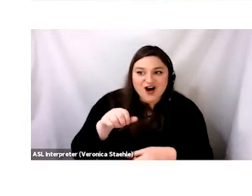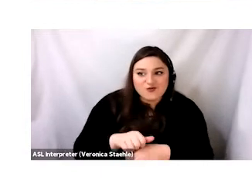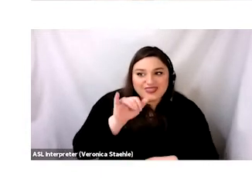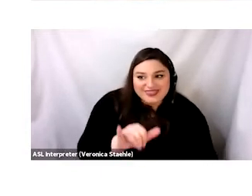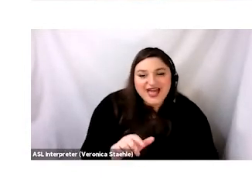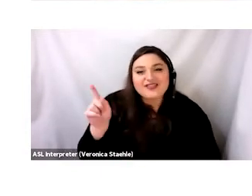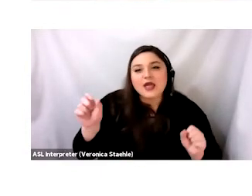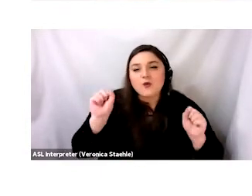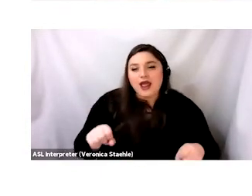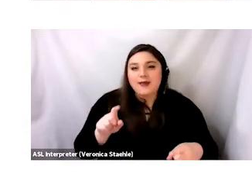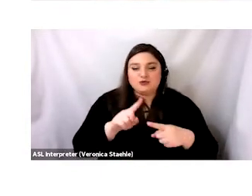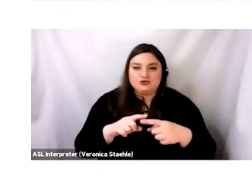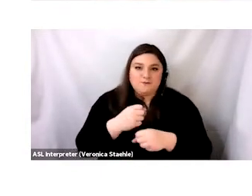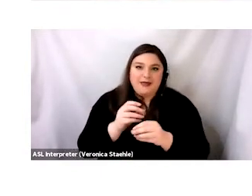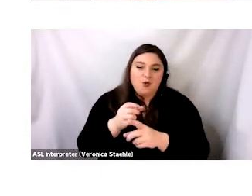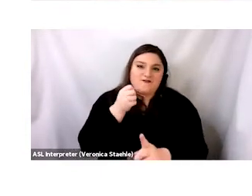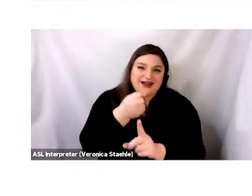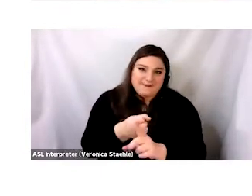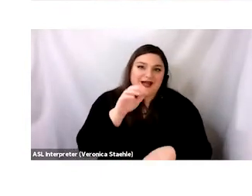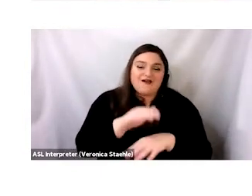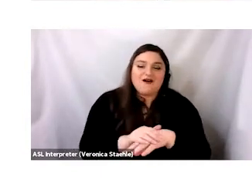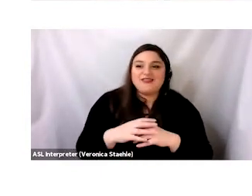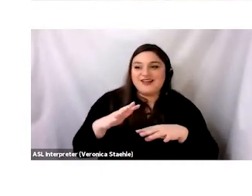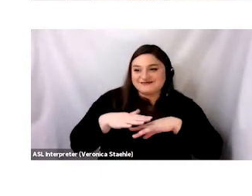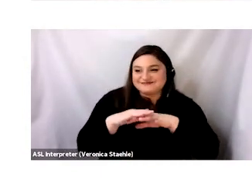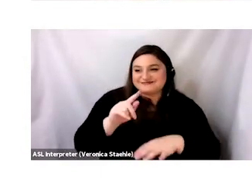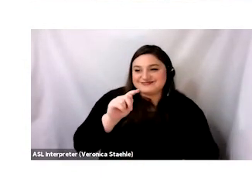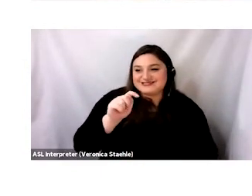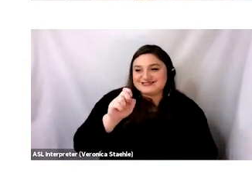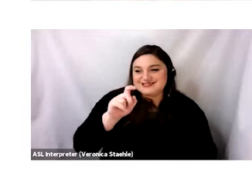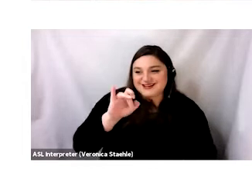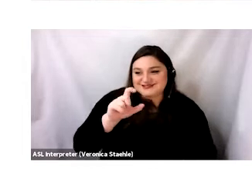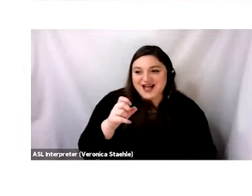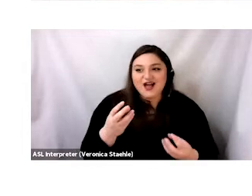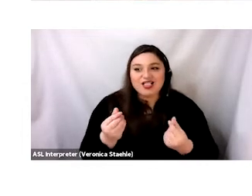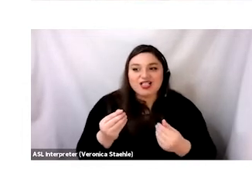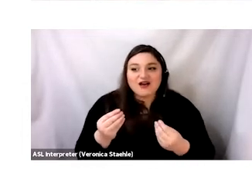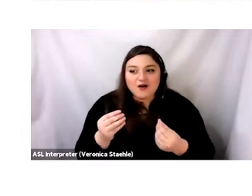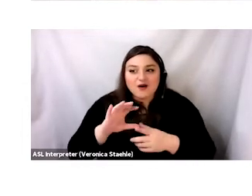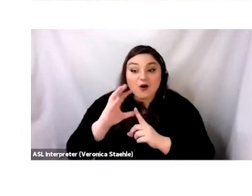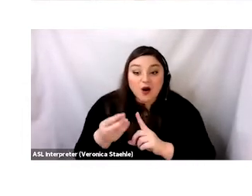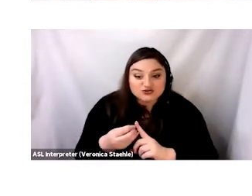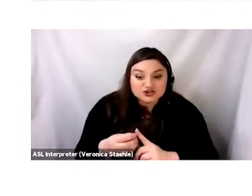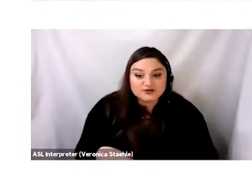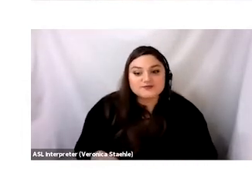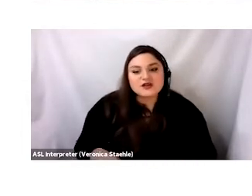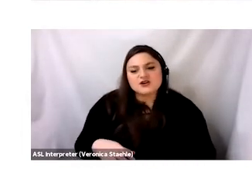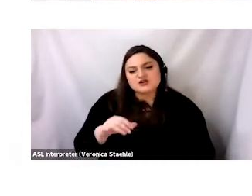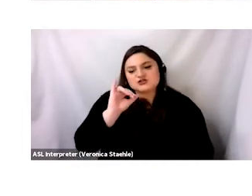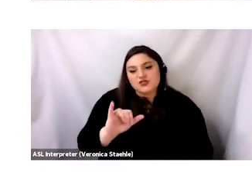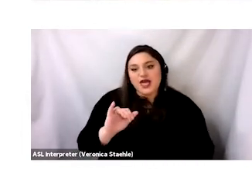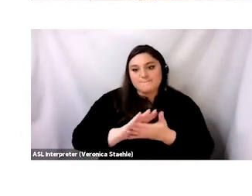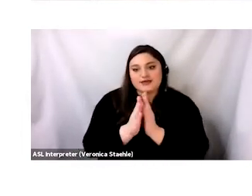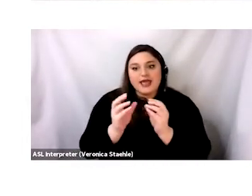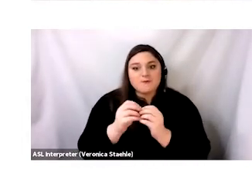textile sector. And because there was an increased demand for calicos and muslins in Britain as the textile and fashion